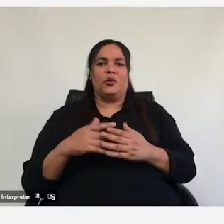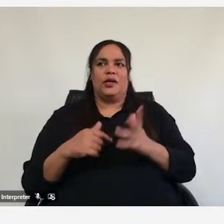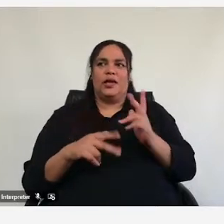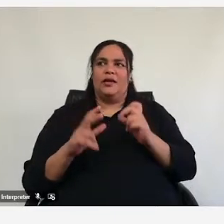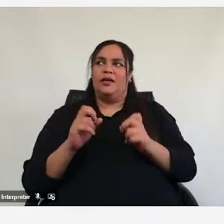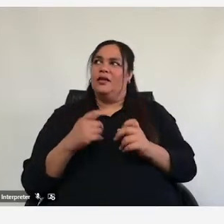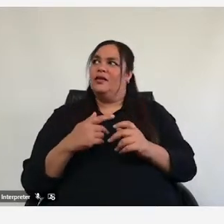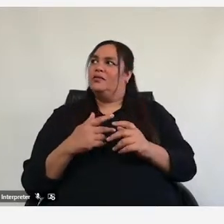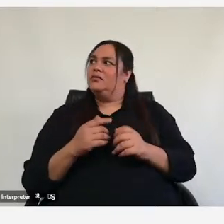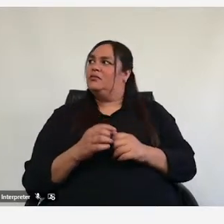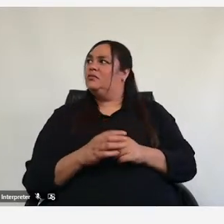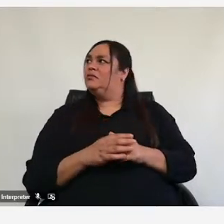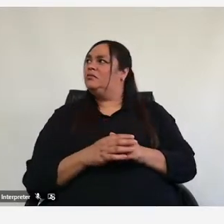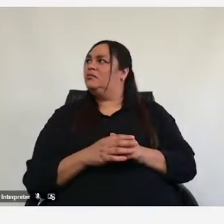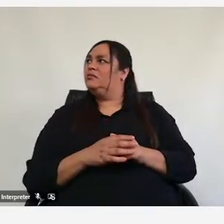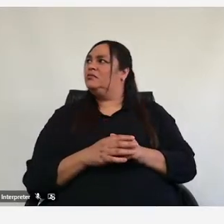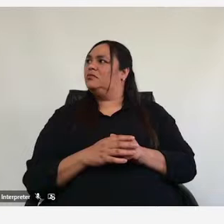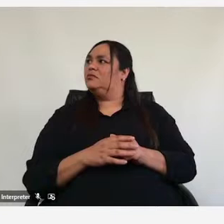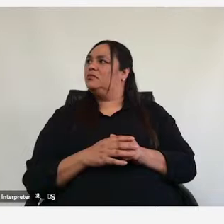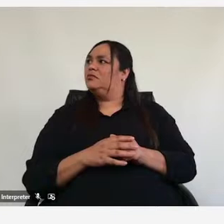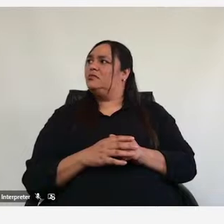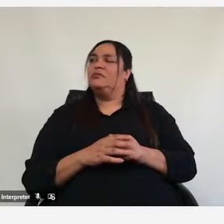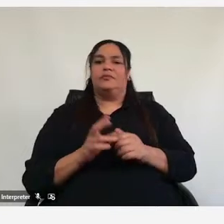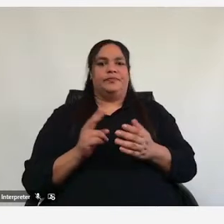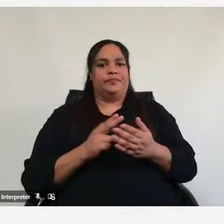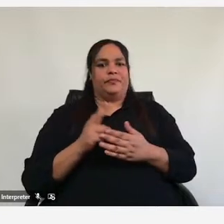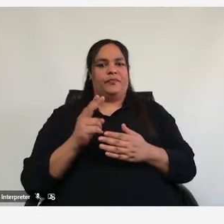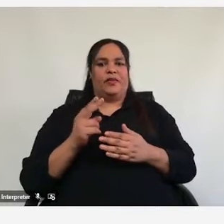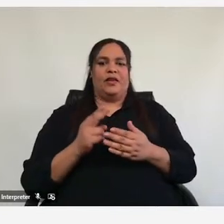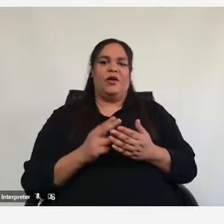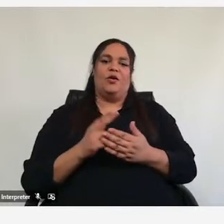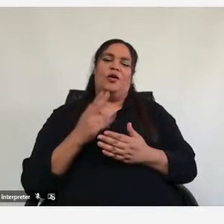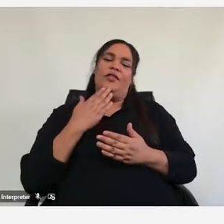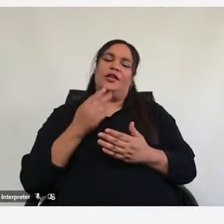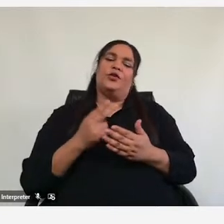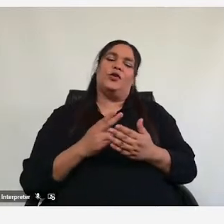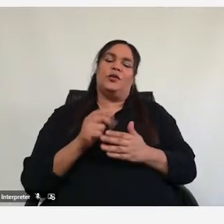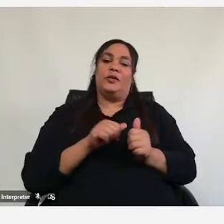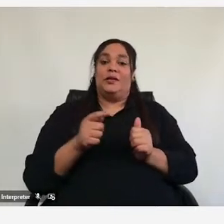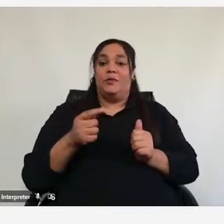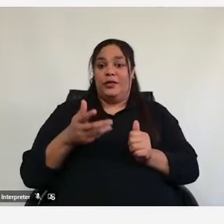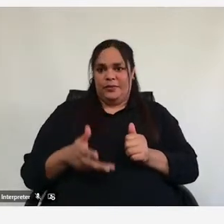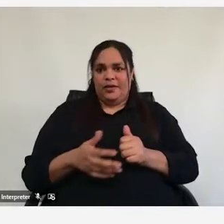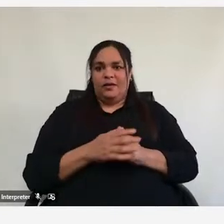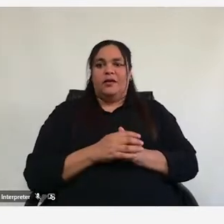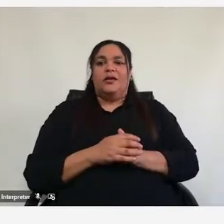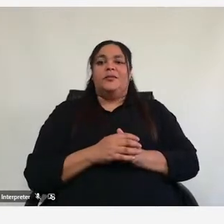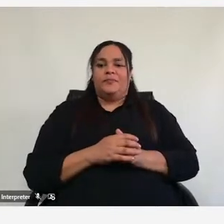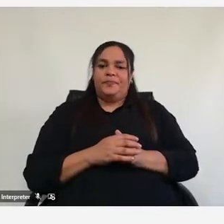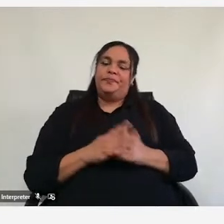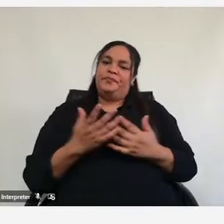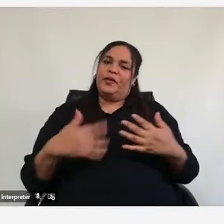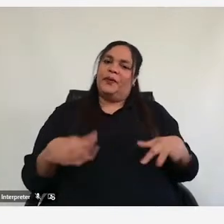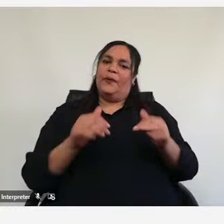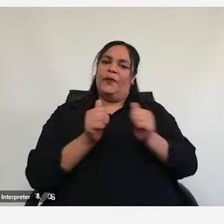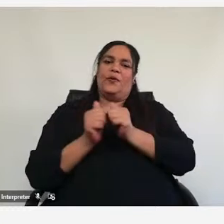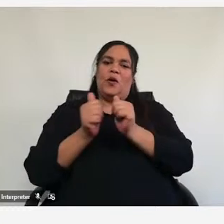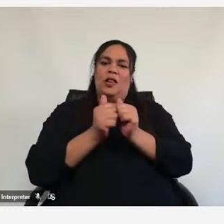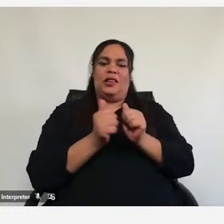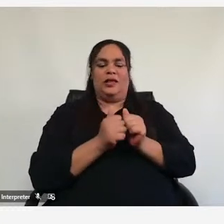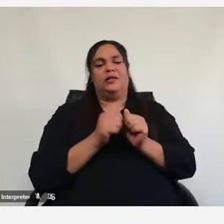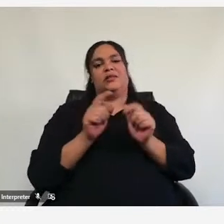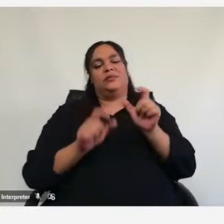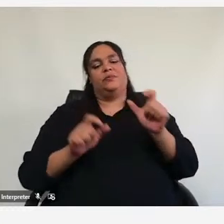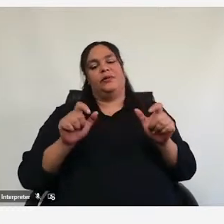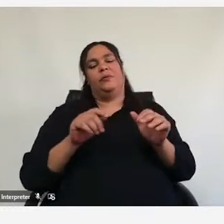proceed. Oh, thank you very much, Honorable Deputy Speaker. Honorable Deputy Speaker, esteemed colleagues and fellow citizens